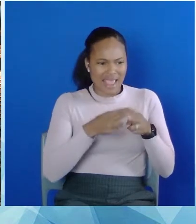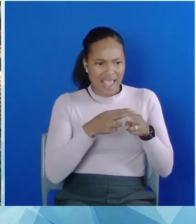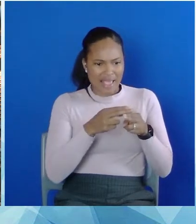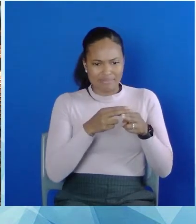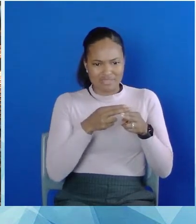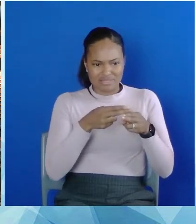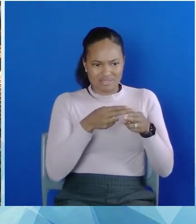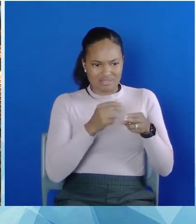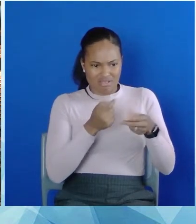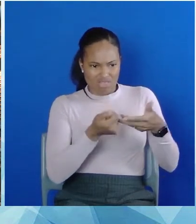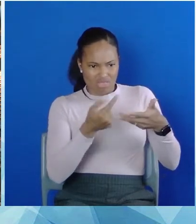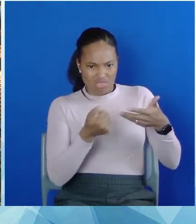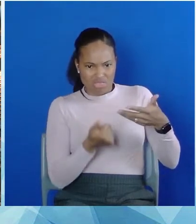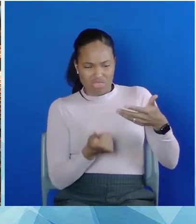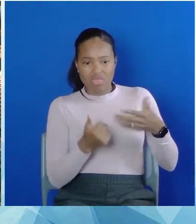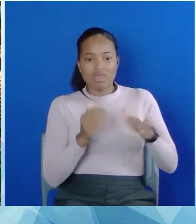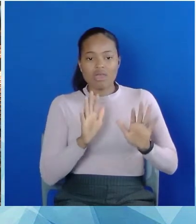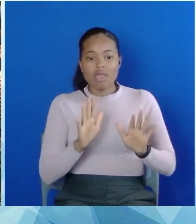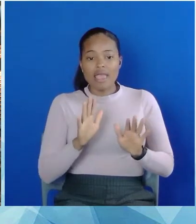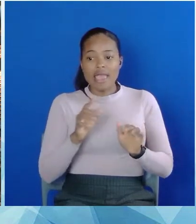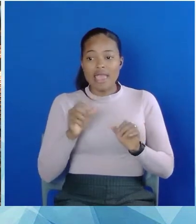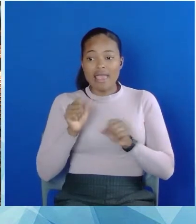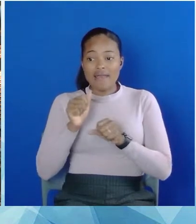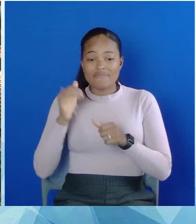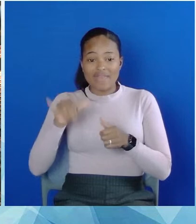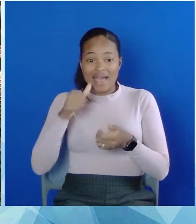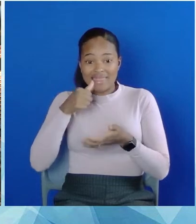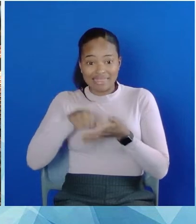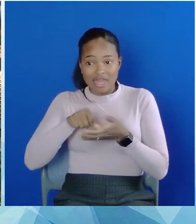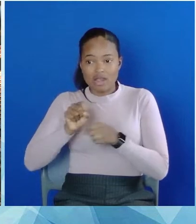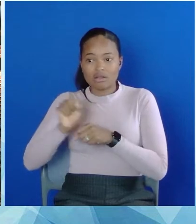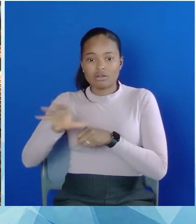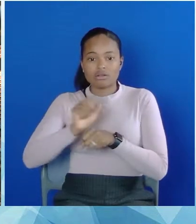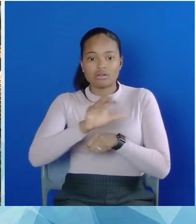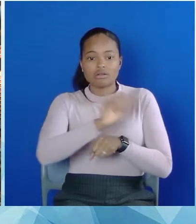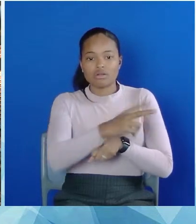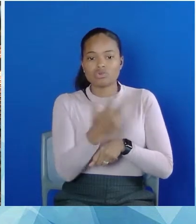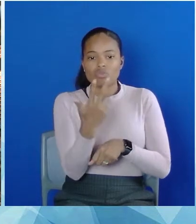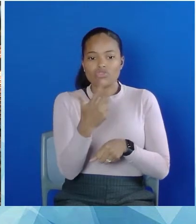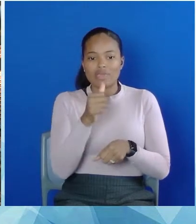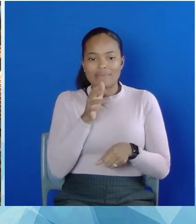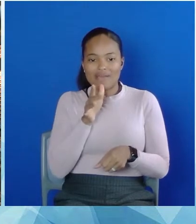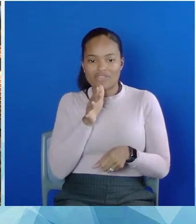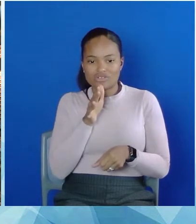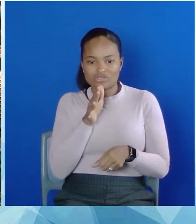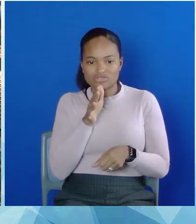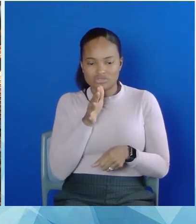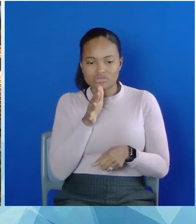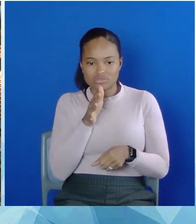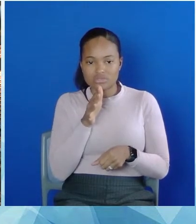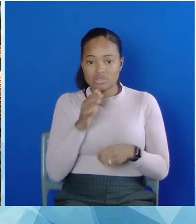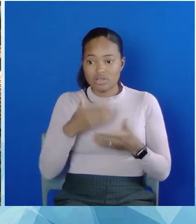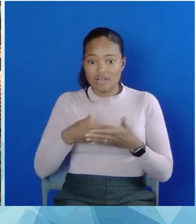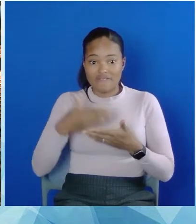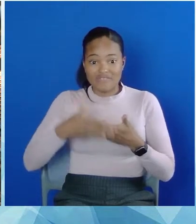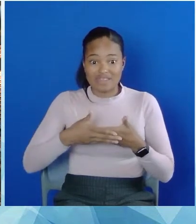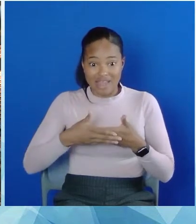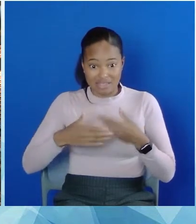sent out. It went to 3 of us mothers. We all got the exact same letter. And the next